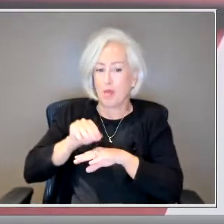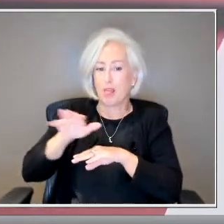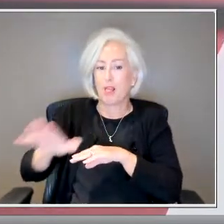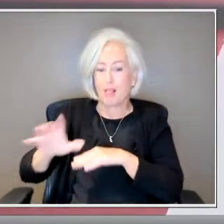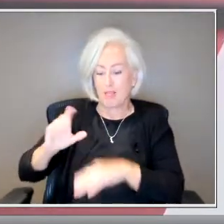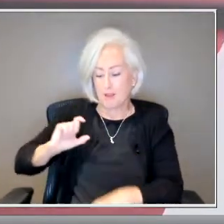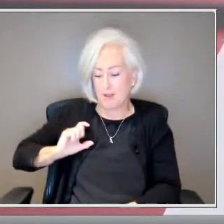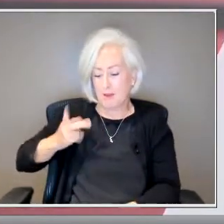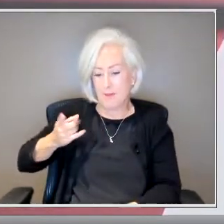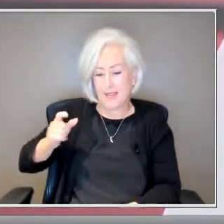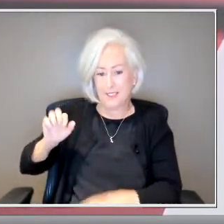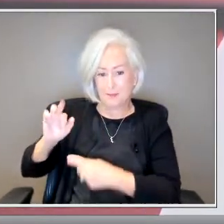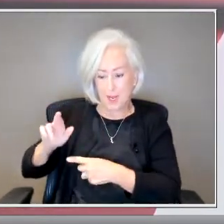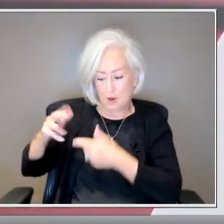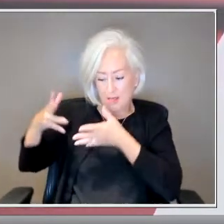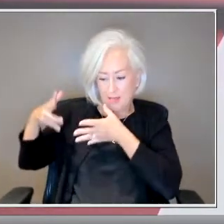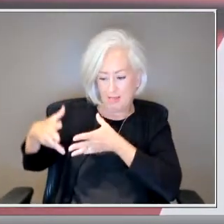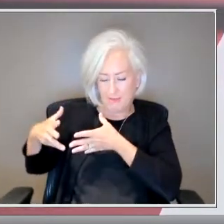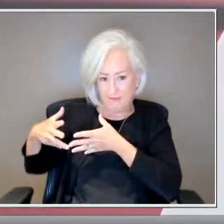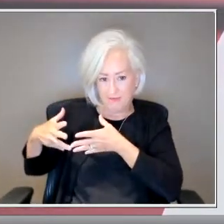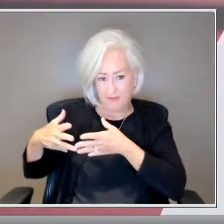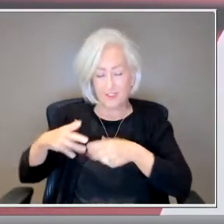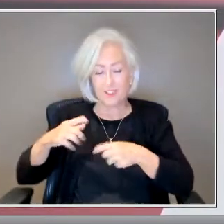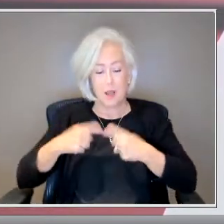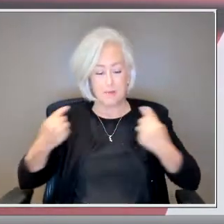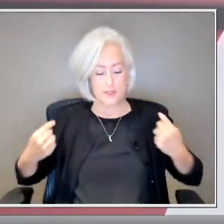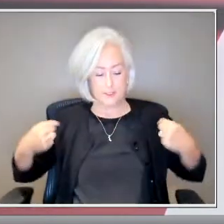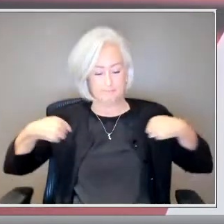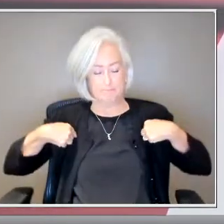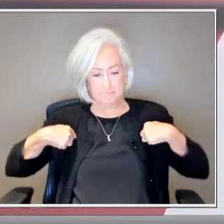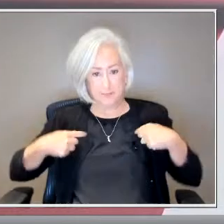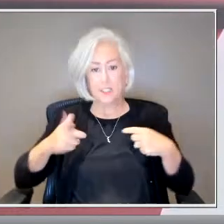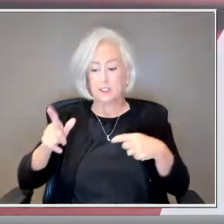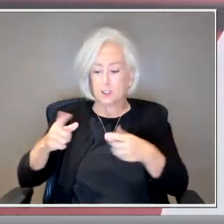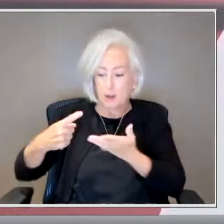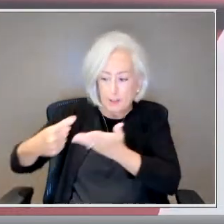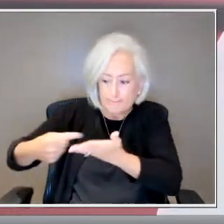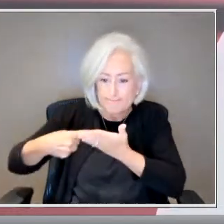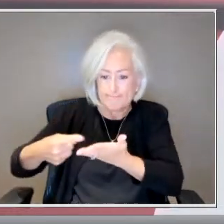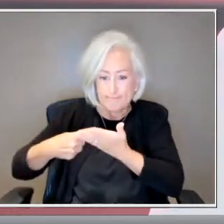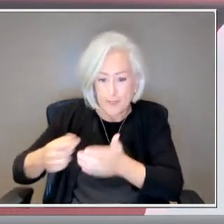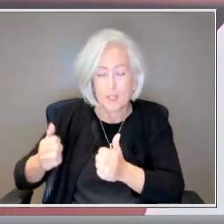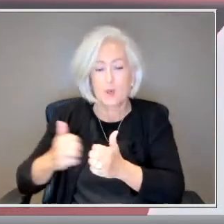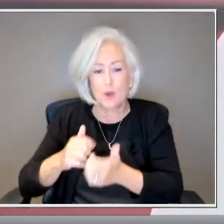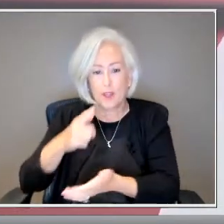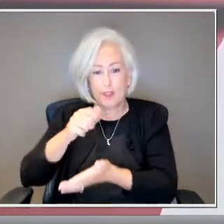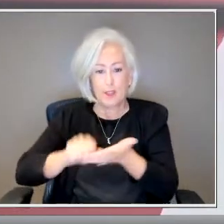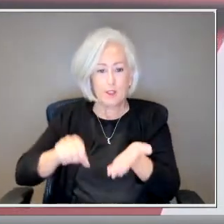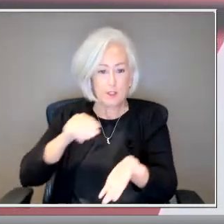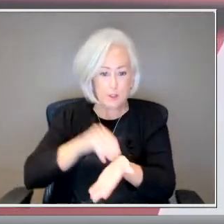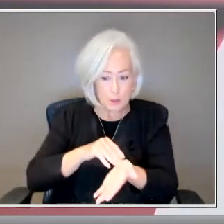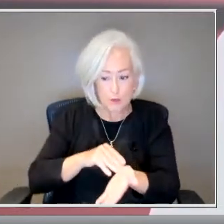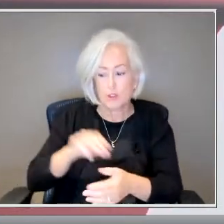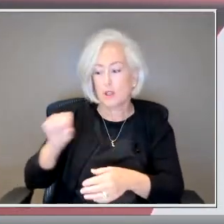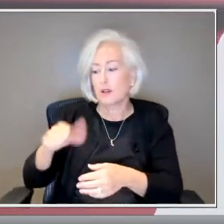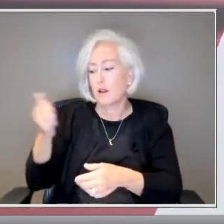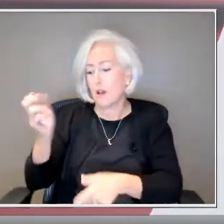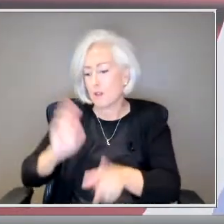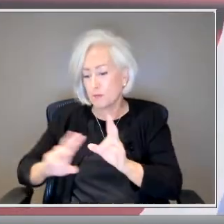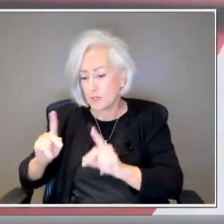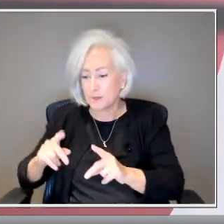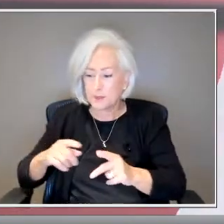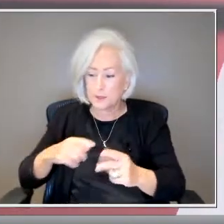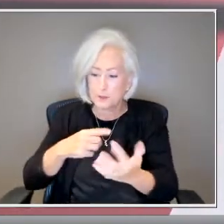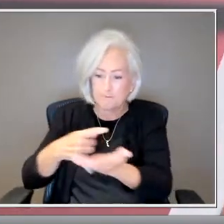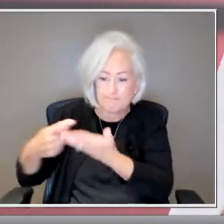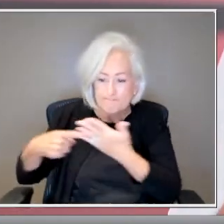board with all this, called the surgeon. So I spent like 2 hours trying to get all this teed up because part of the emergency was getting